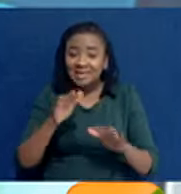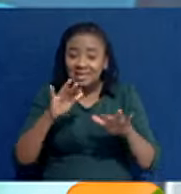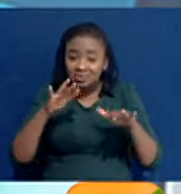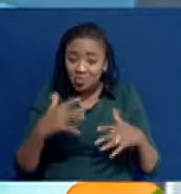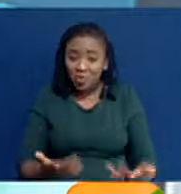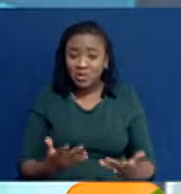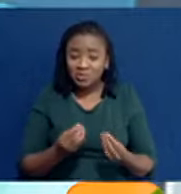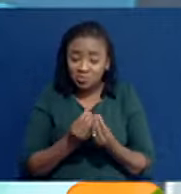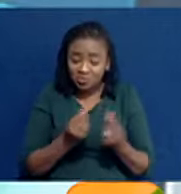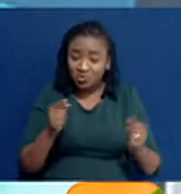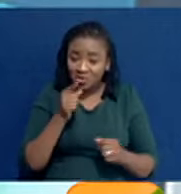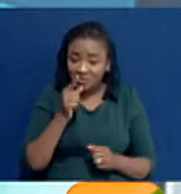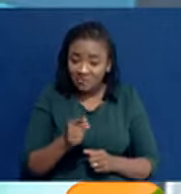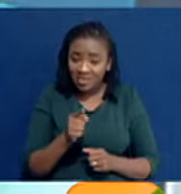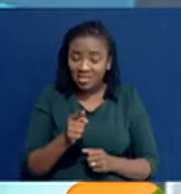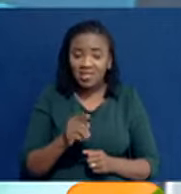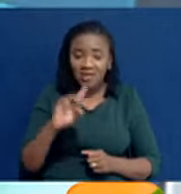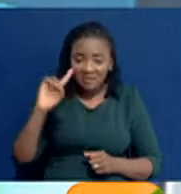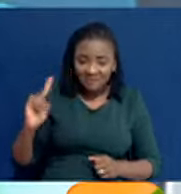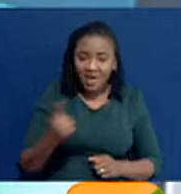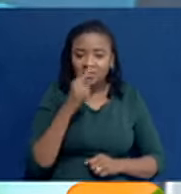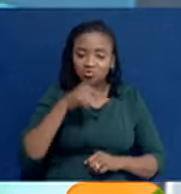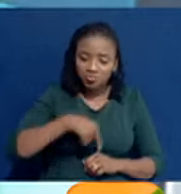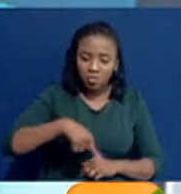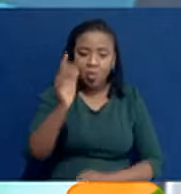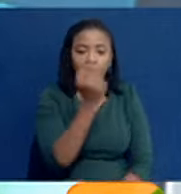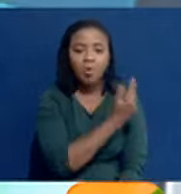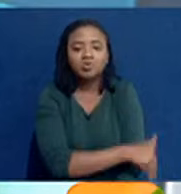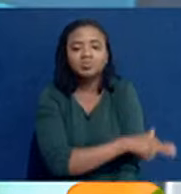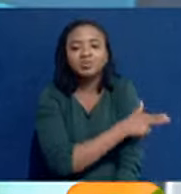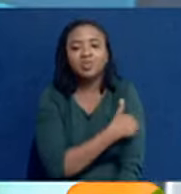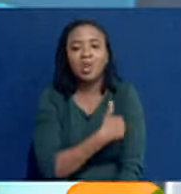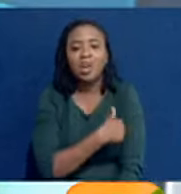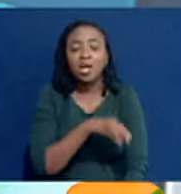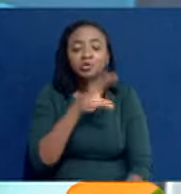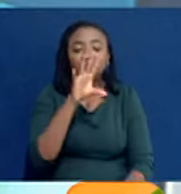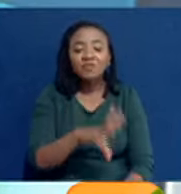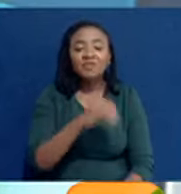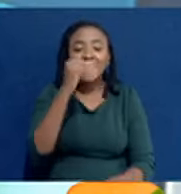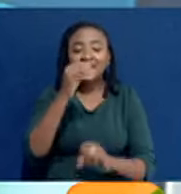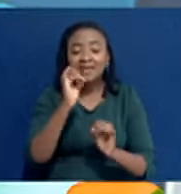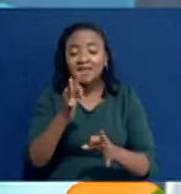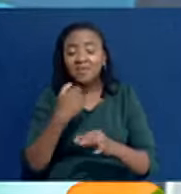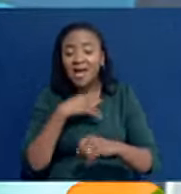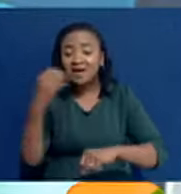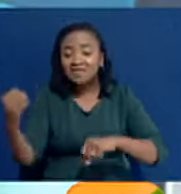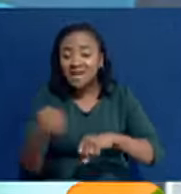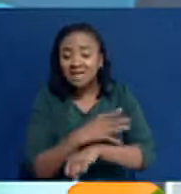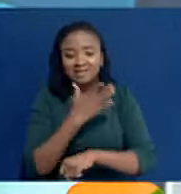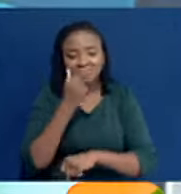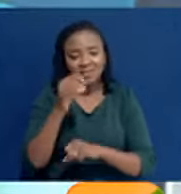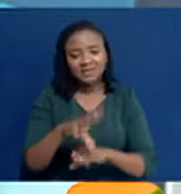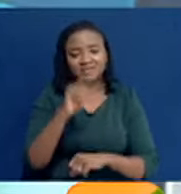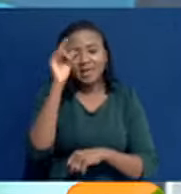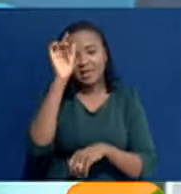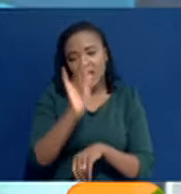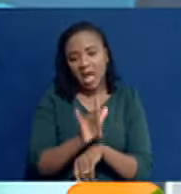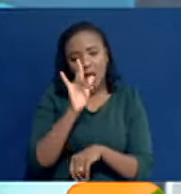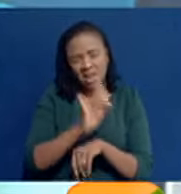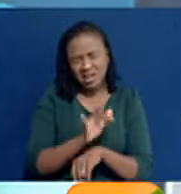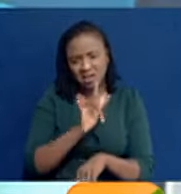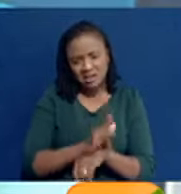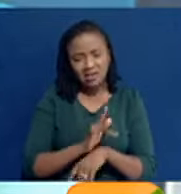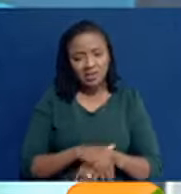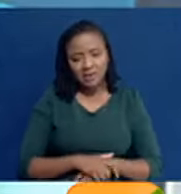screening, being found early, because you know cancer doesn't hurt. So early, in early